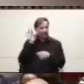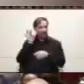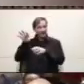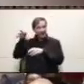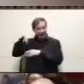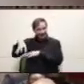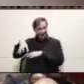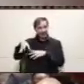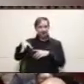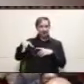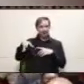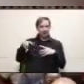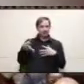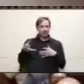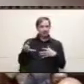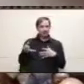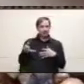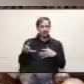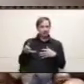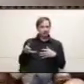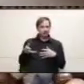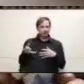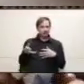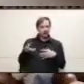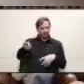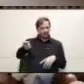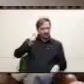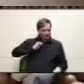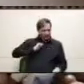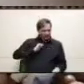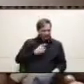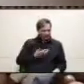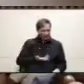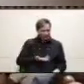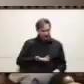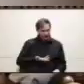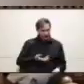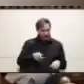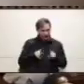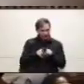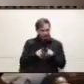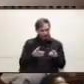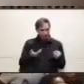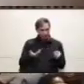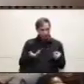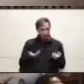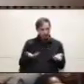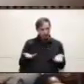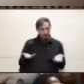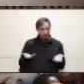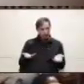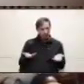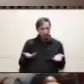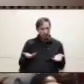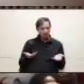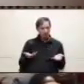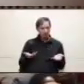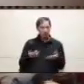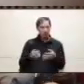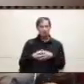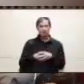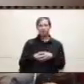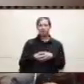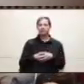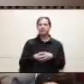paying people, 216 is rushed to, that must also be invoked on our behalf. We have